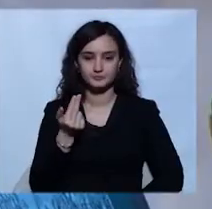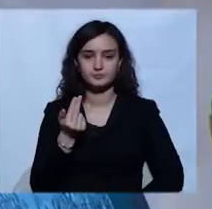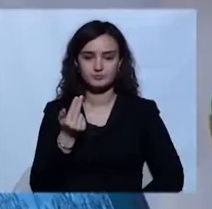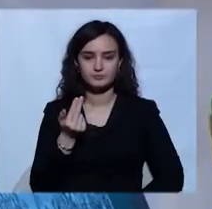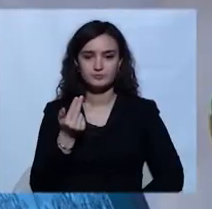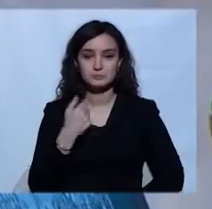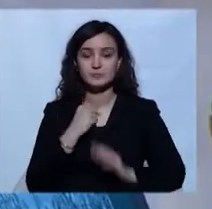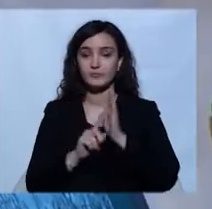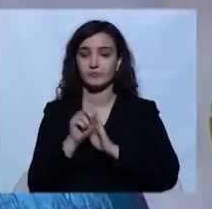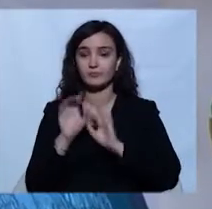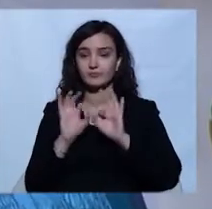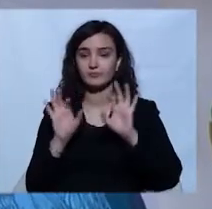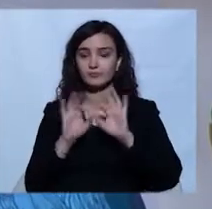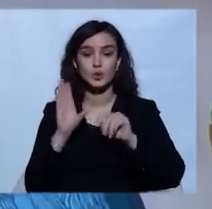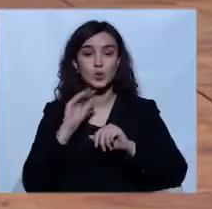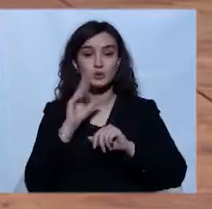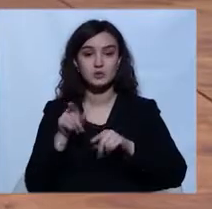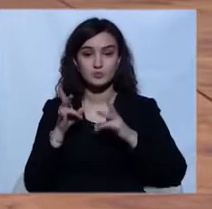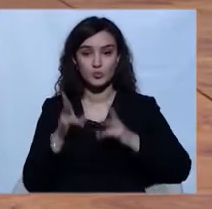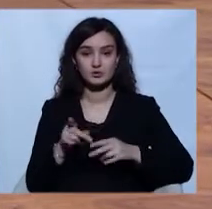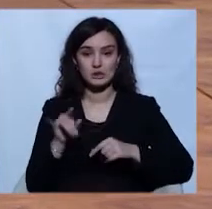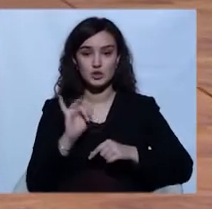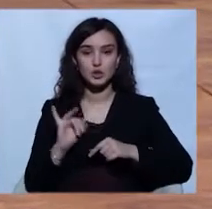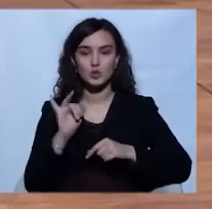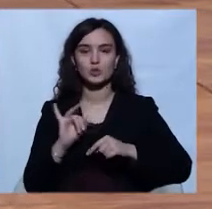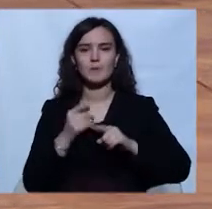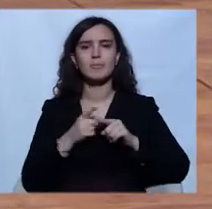I'll start with the when of the story.